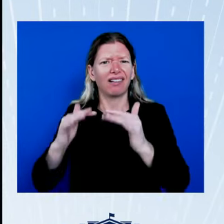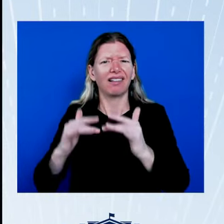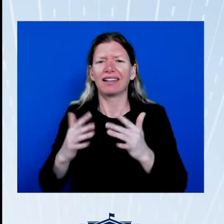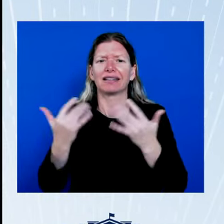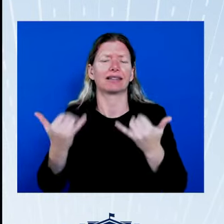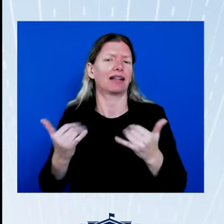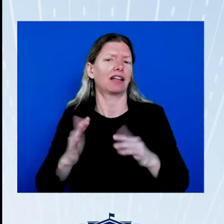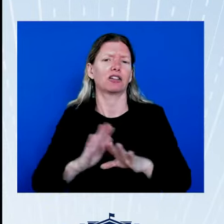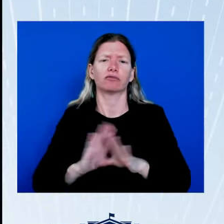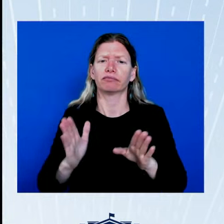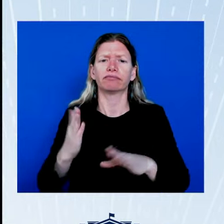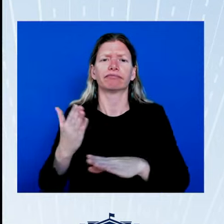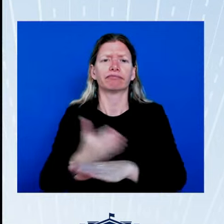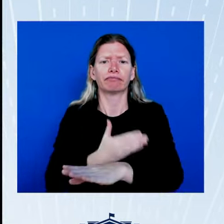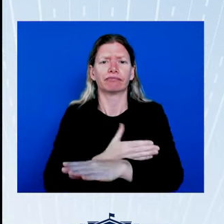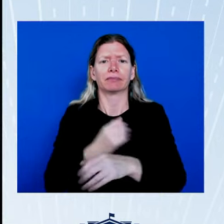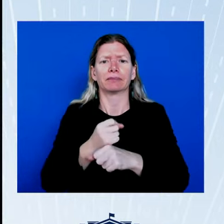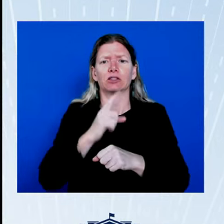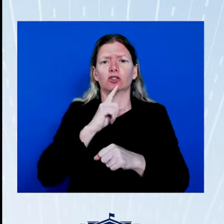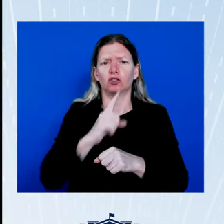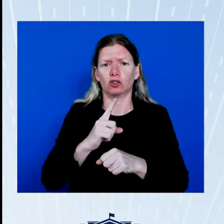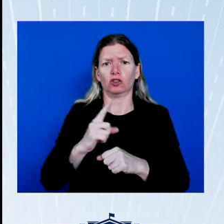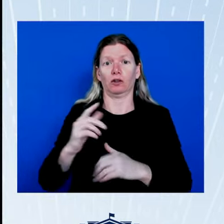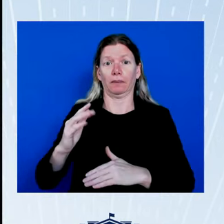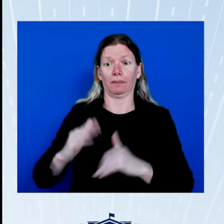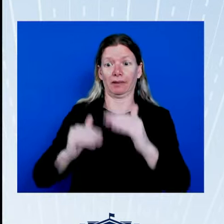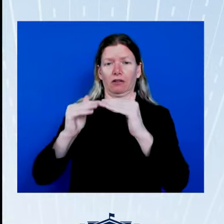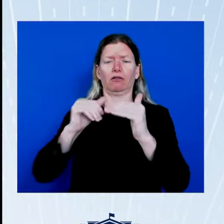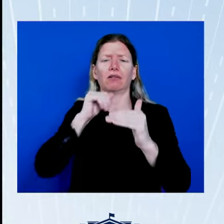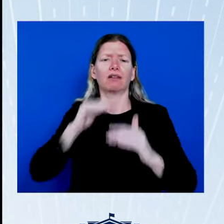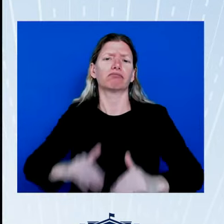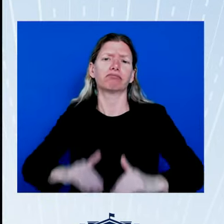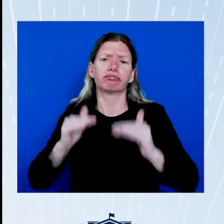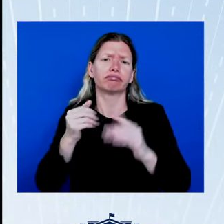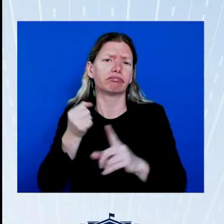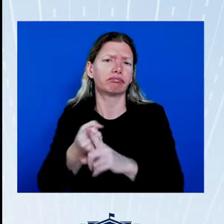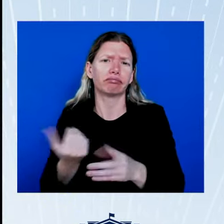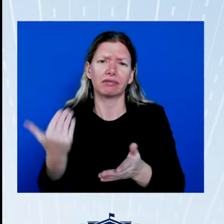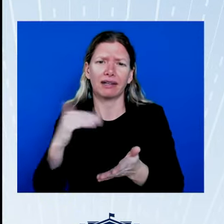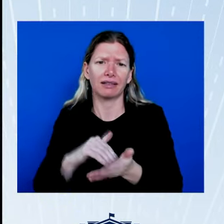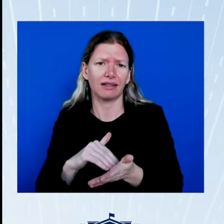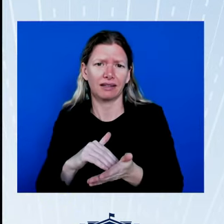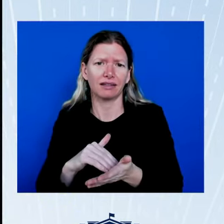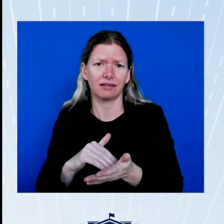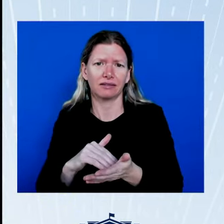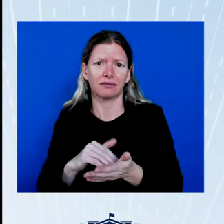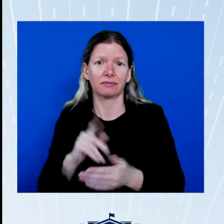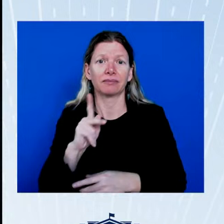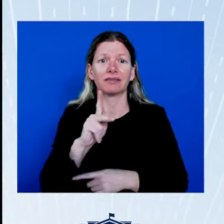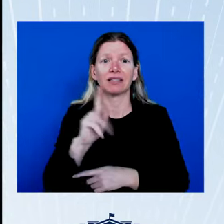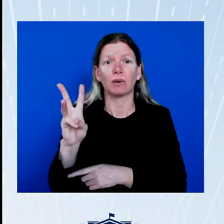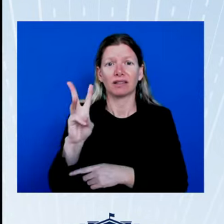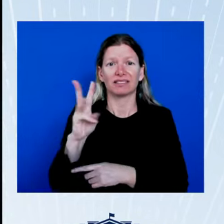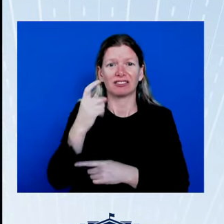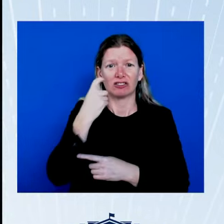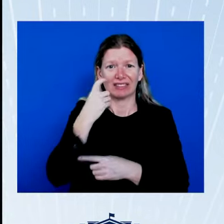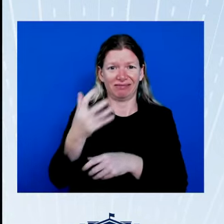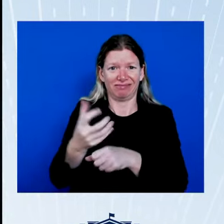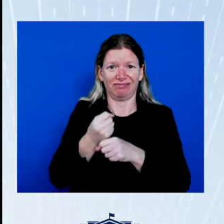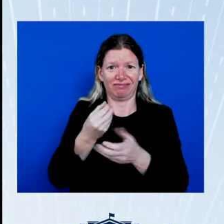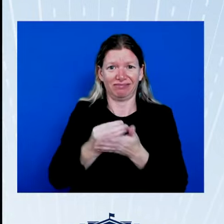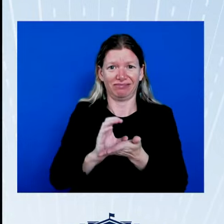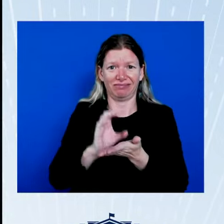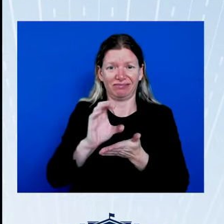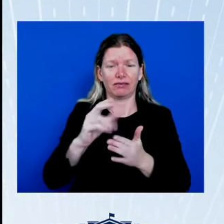flooding. And the city of Key West recently received funding to build a shelter for first responders who need to stay behind